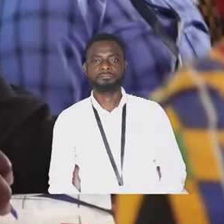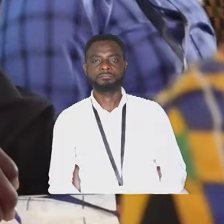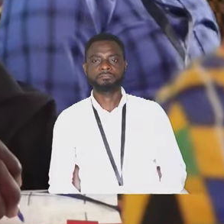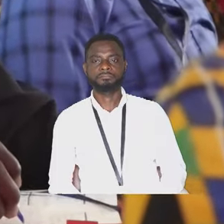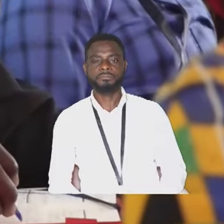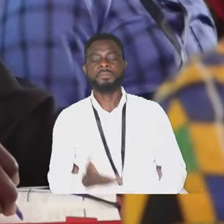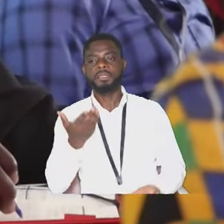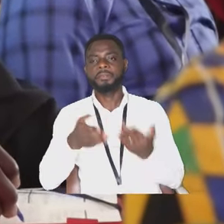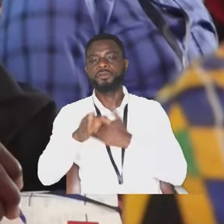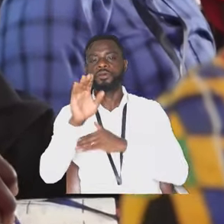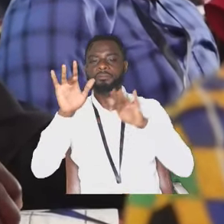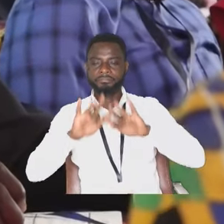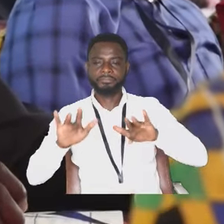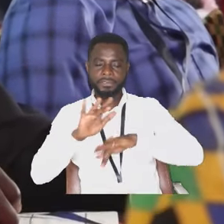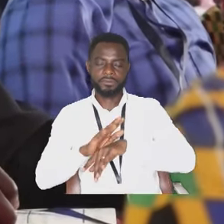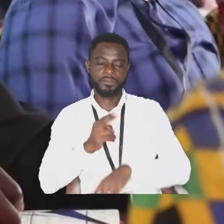May God have mercy on us.